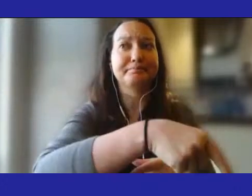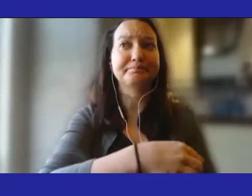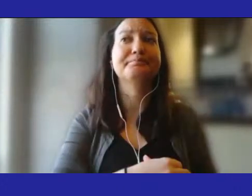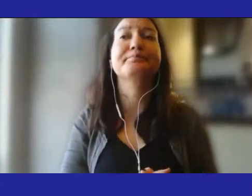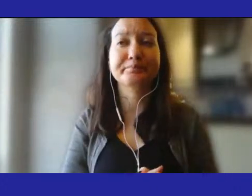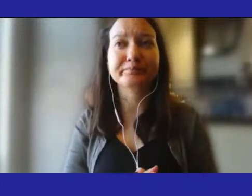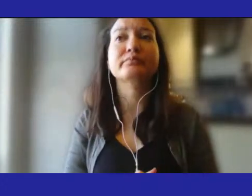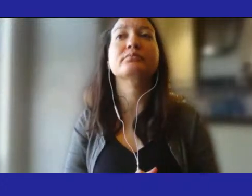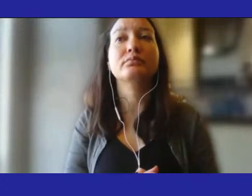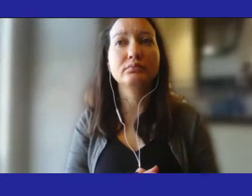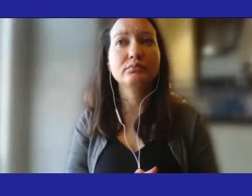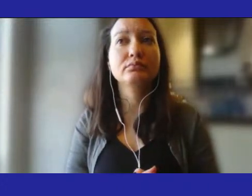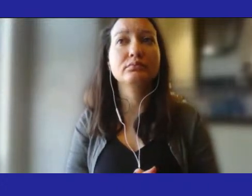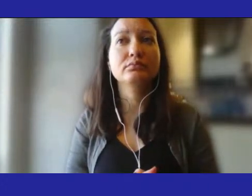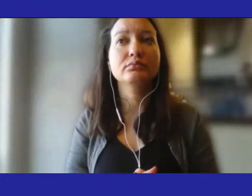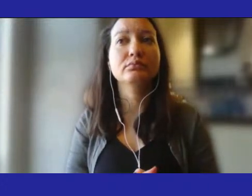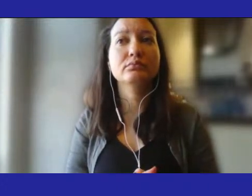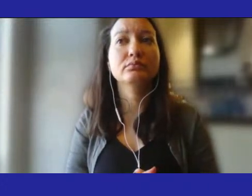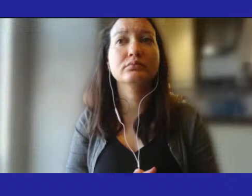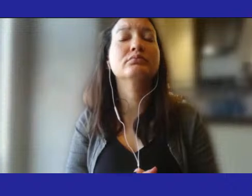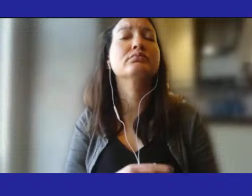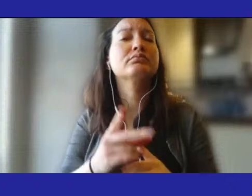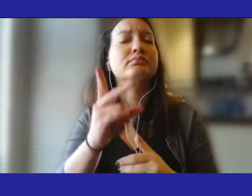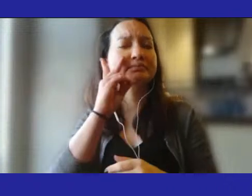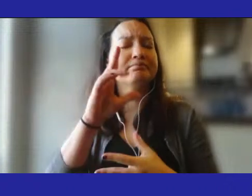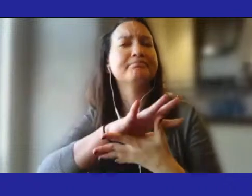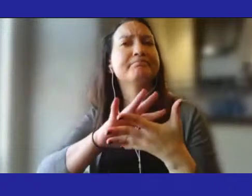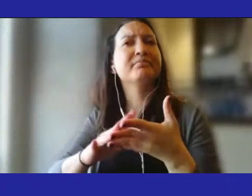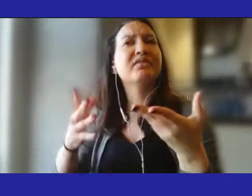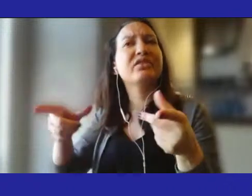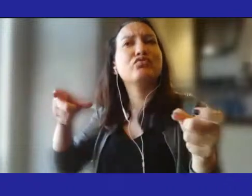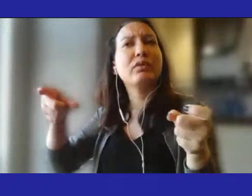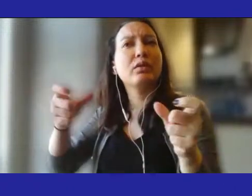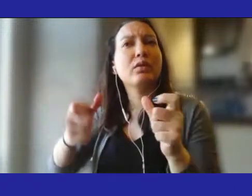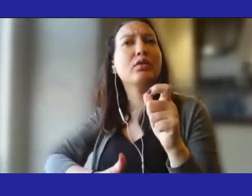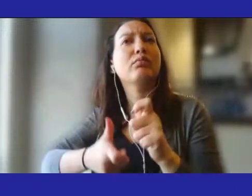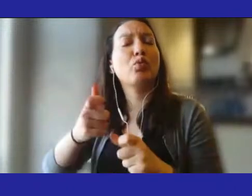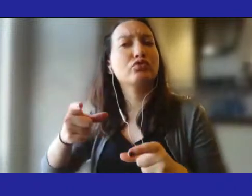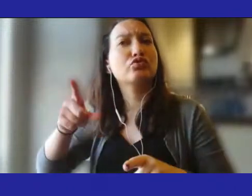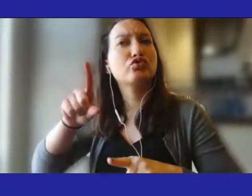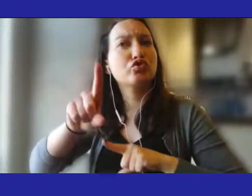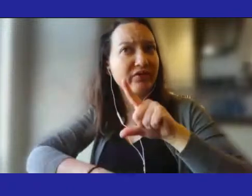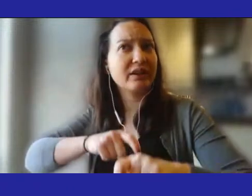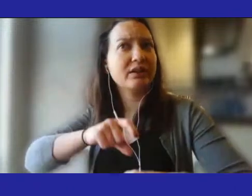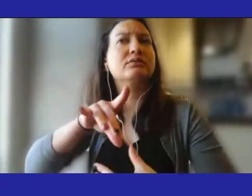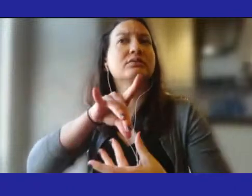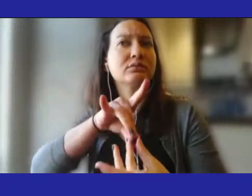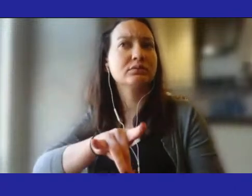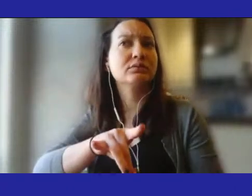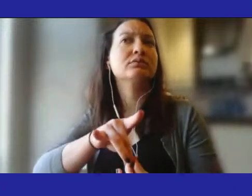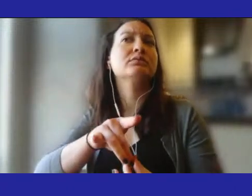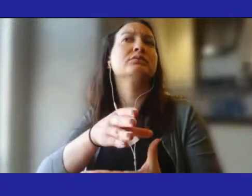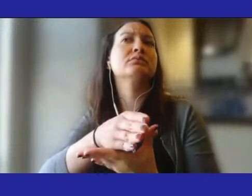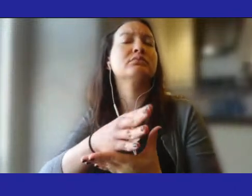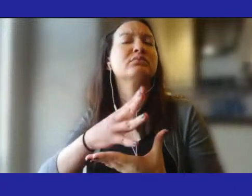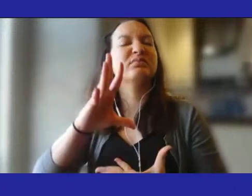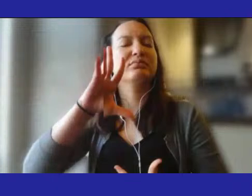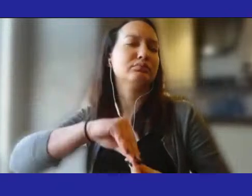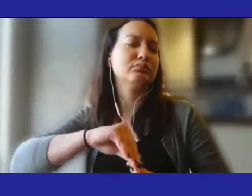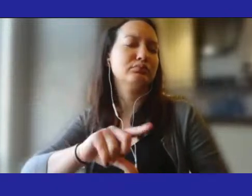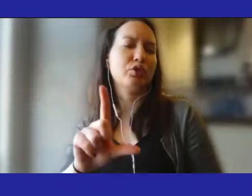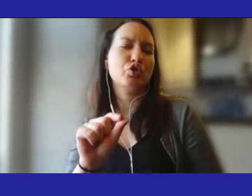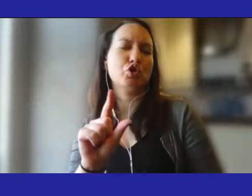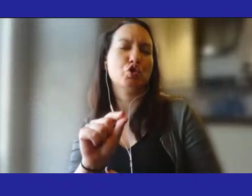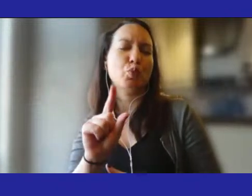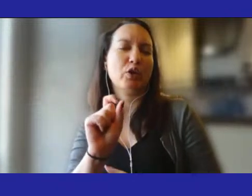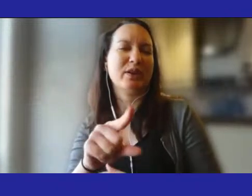And then outside of the ones that are regulated, most of our surveys are about 20 questions in length or less and